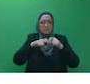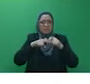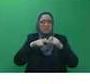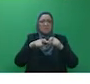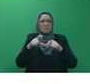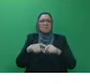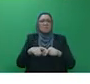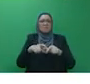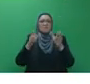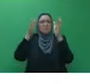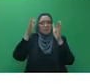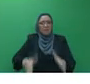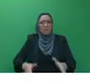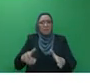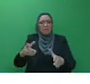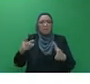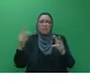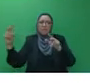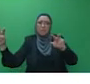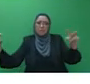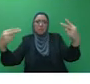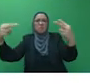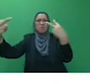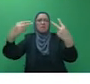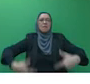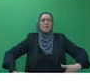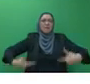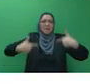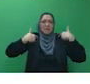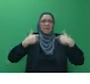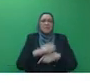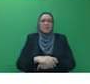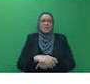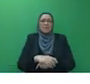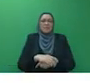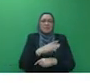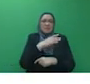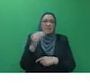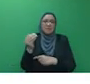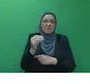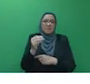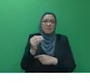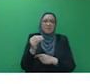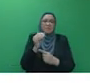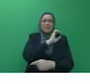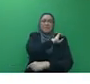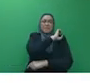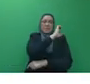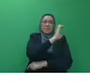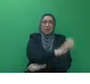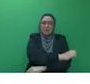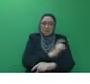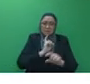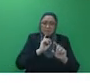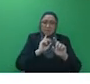of course if it falls flat then you also suffer but when the the energy really responds i i remember uh what's